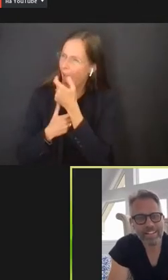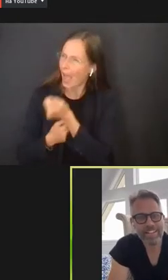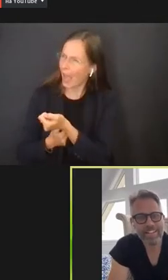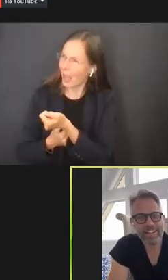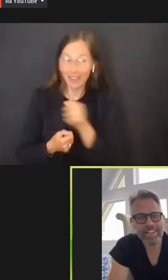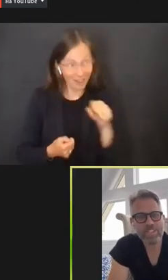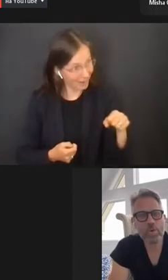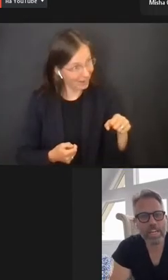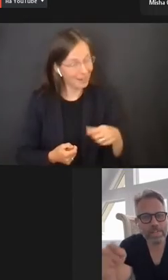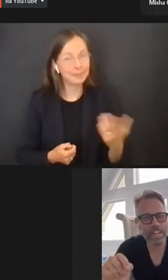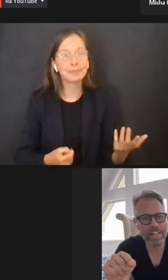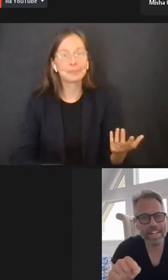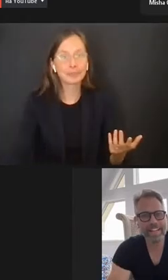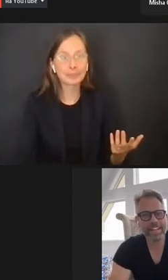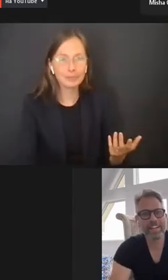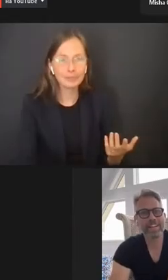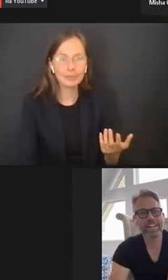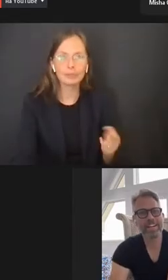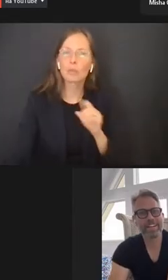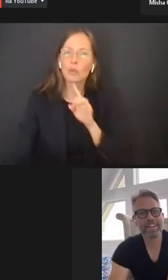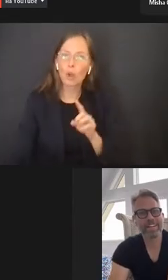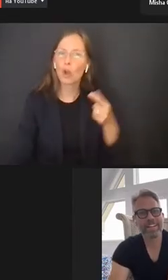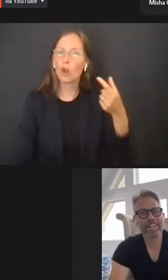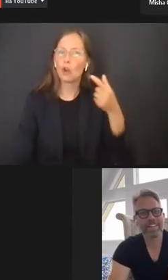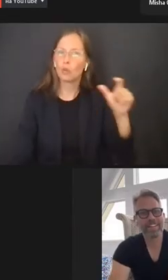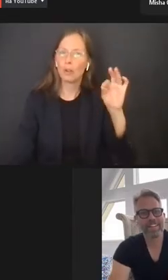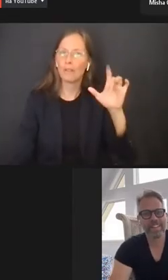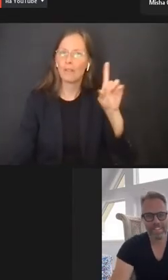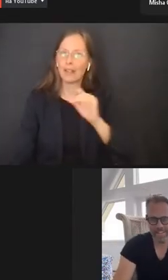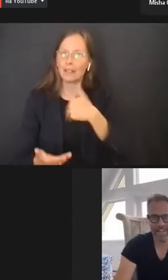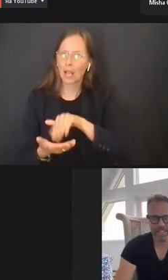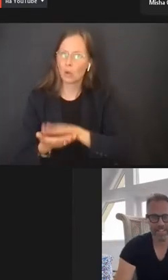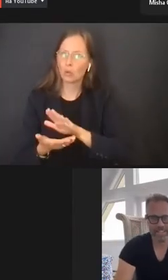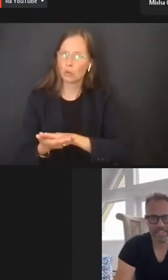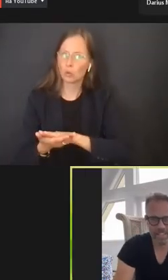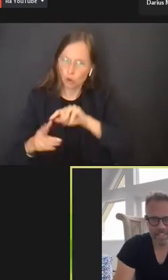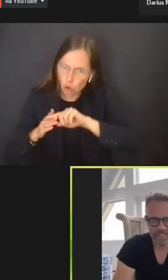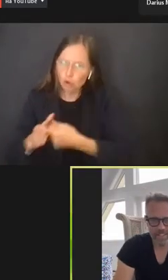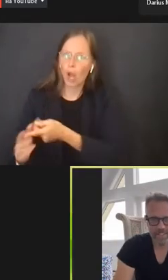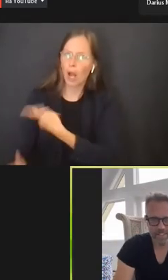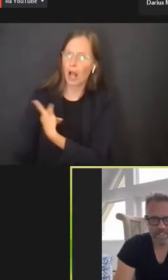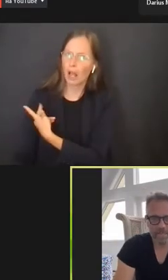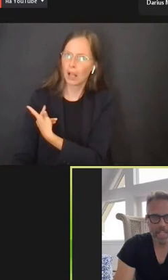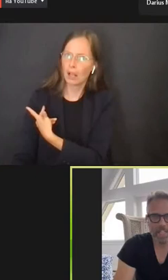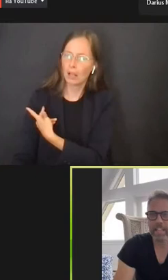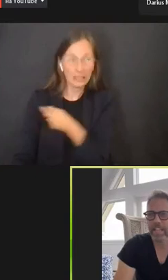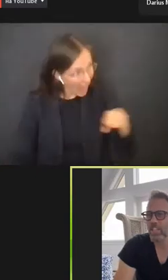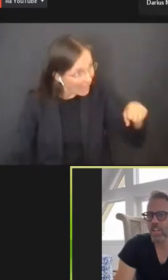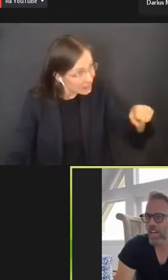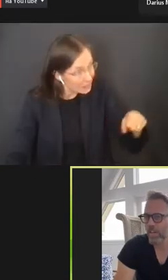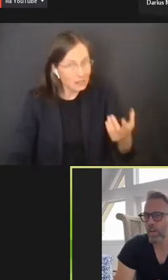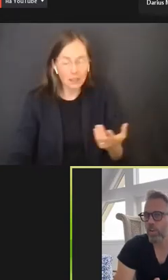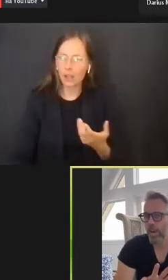Yeah. So really, it's the Greenfield Center School that set us on our path. Yes. How interesting. I mean,